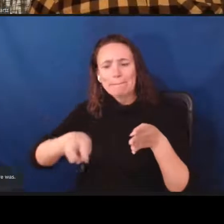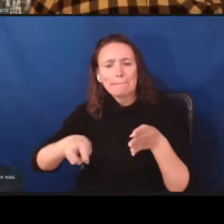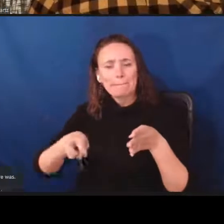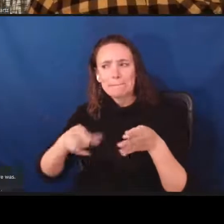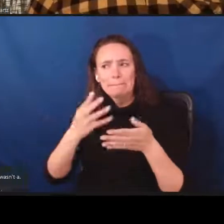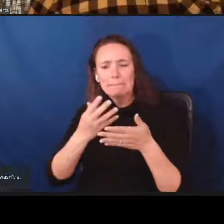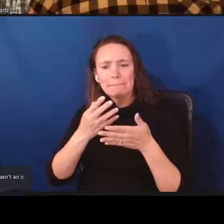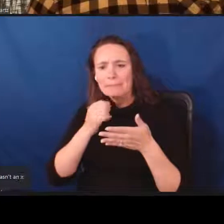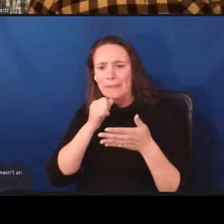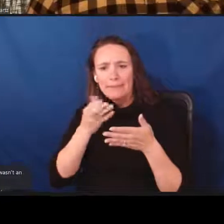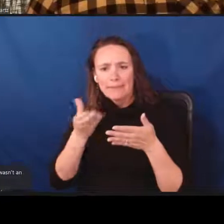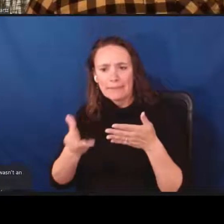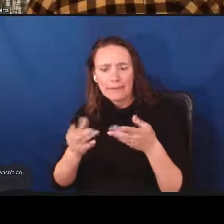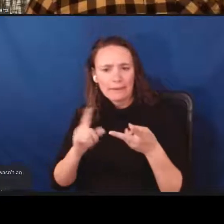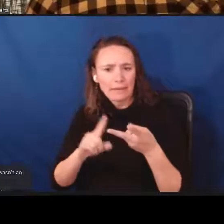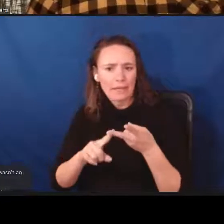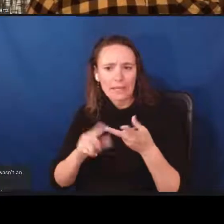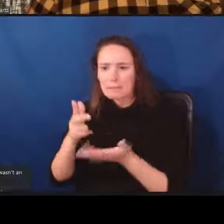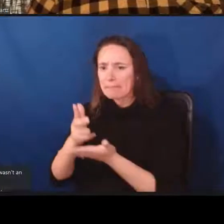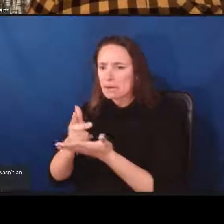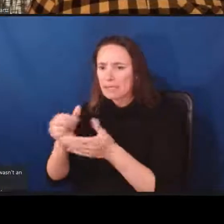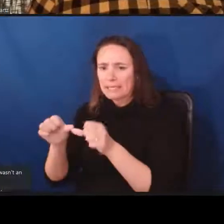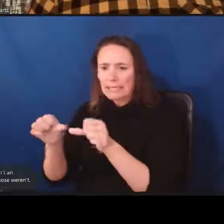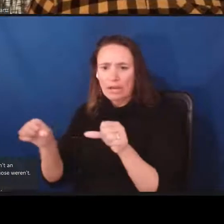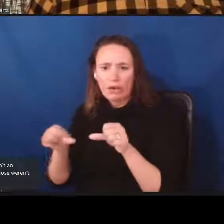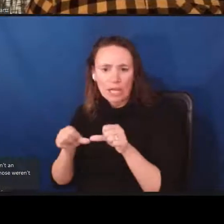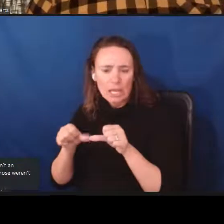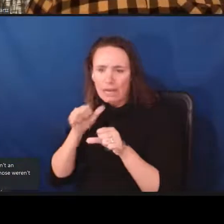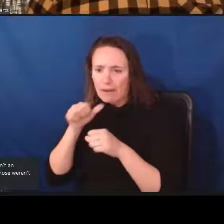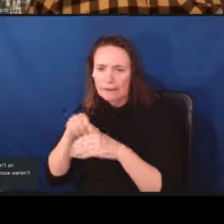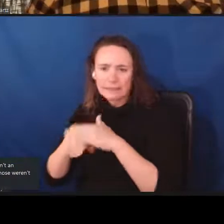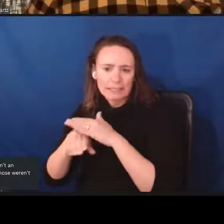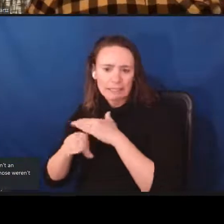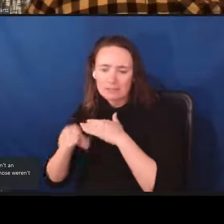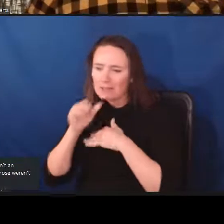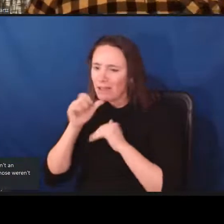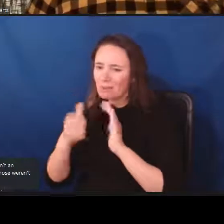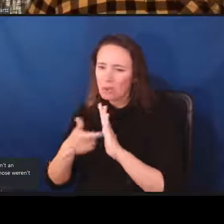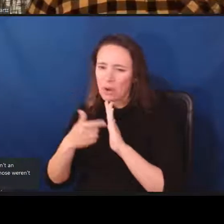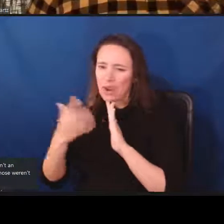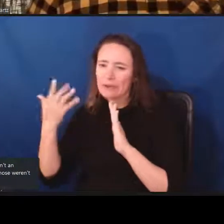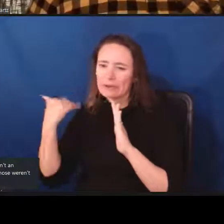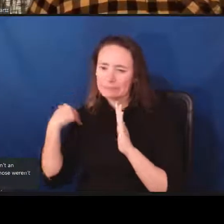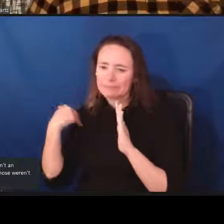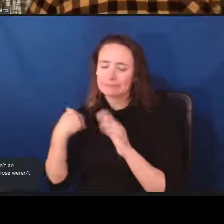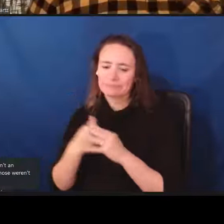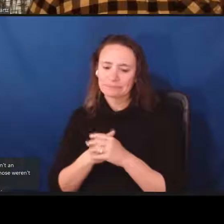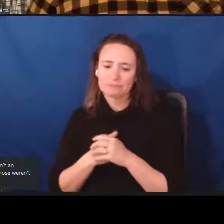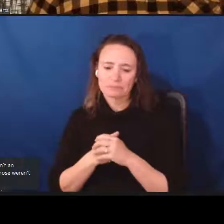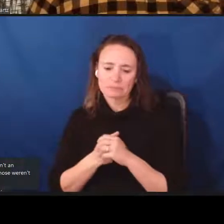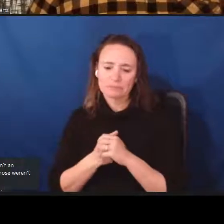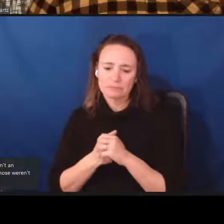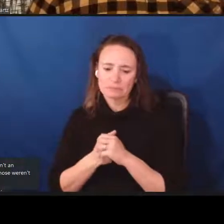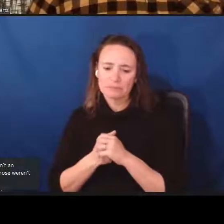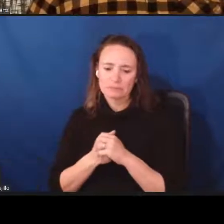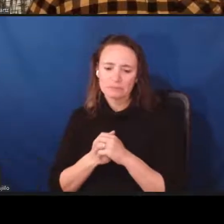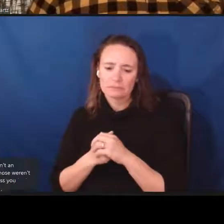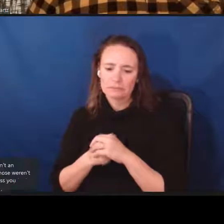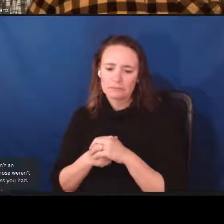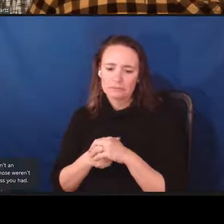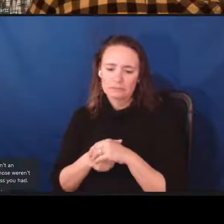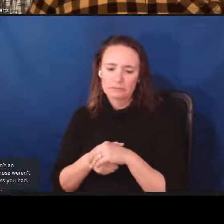wasn't an accessible parking space because those weren't required necessarily, unless you